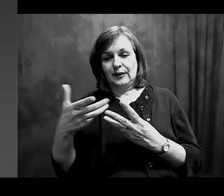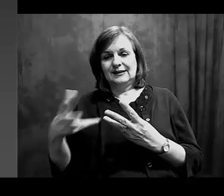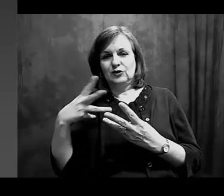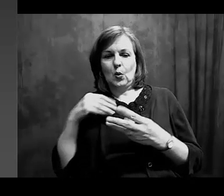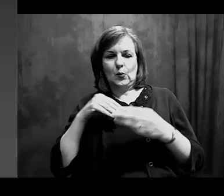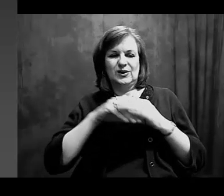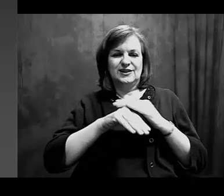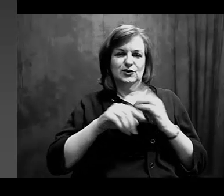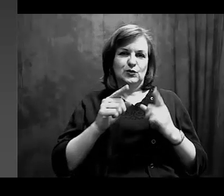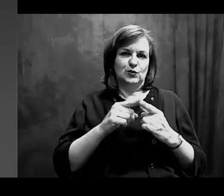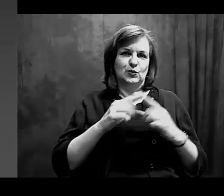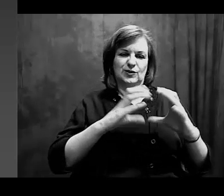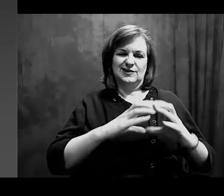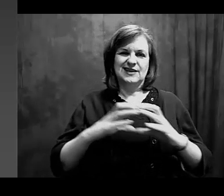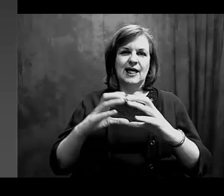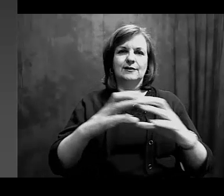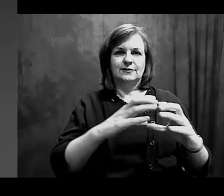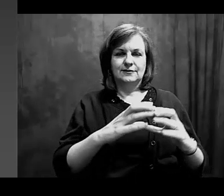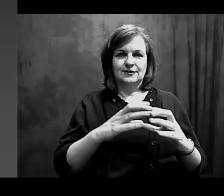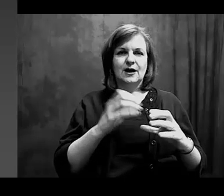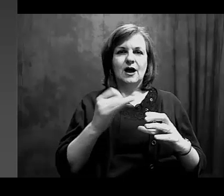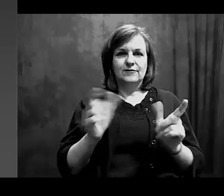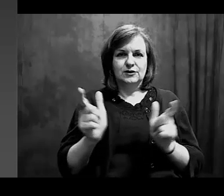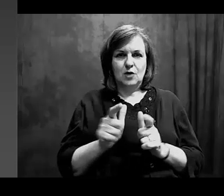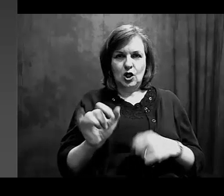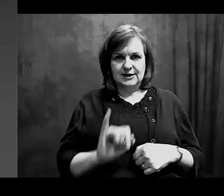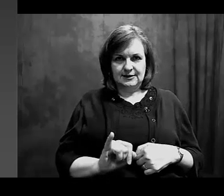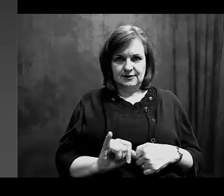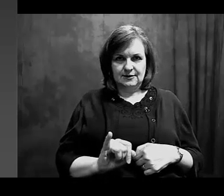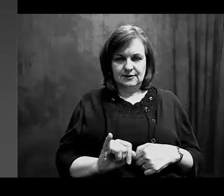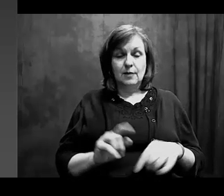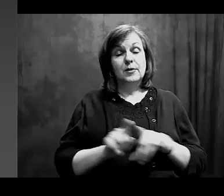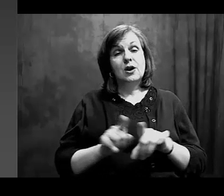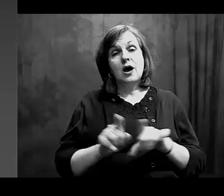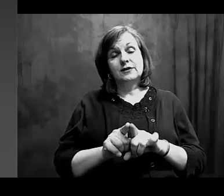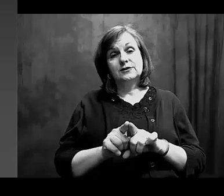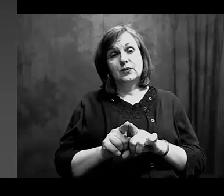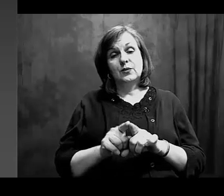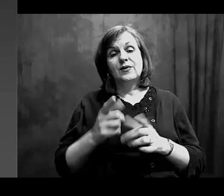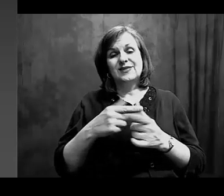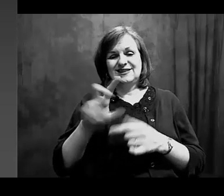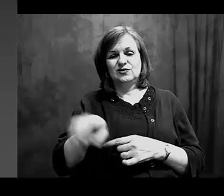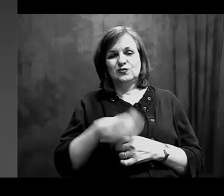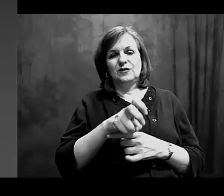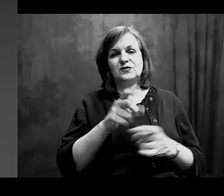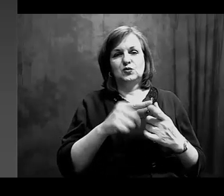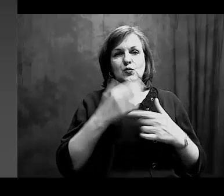So this helps move food along easier, keeps things moving through your digestive system.